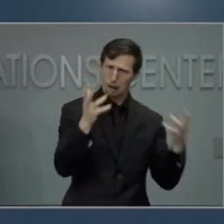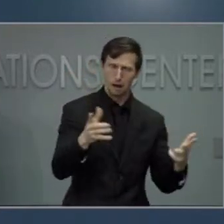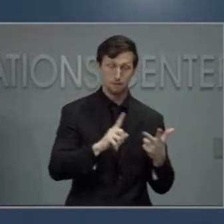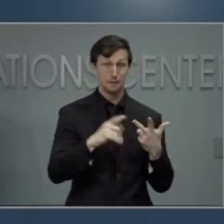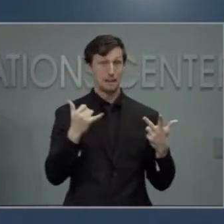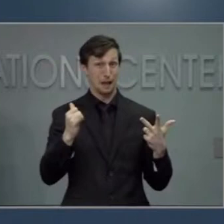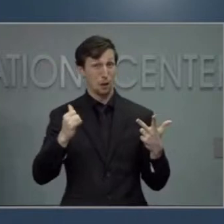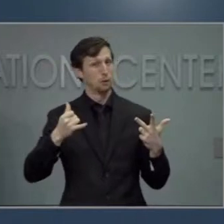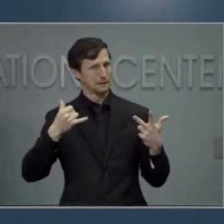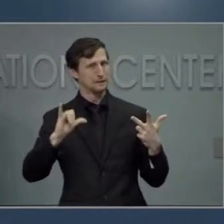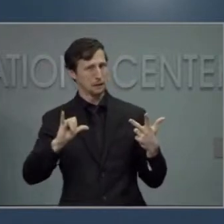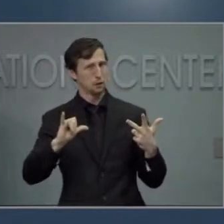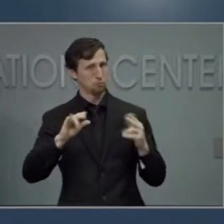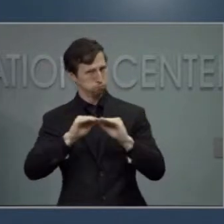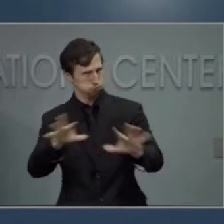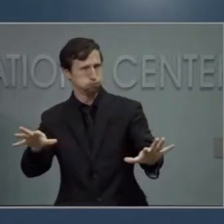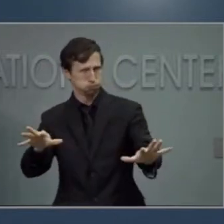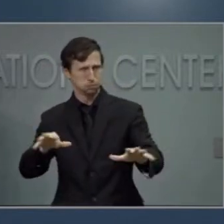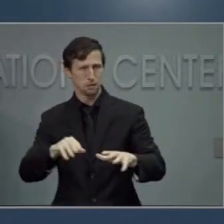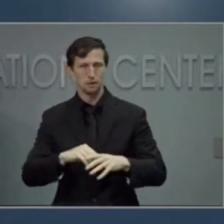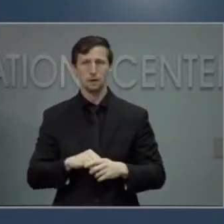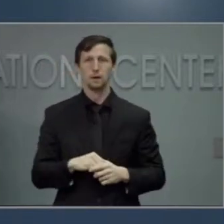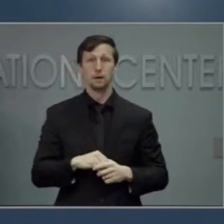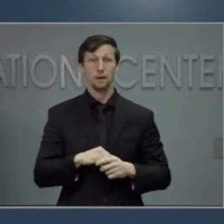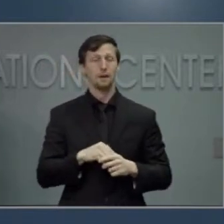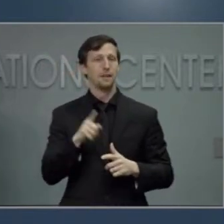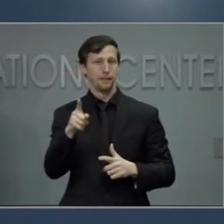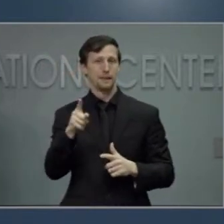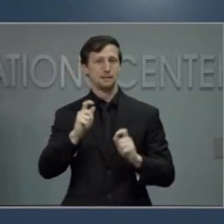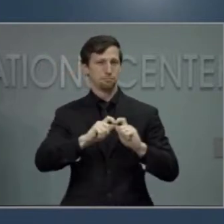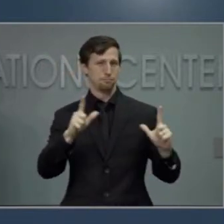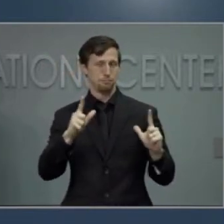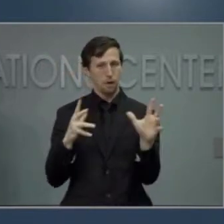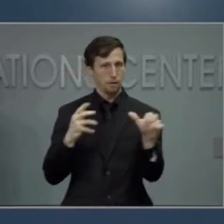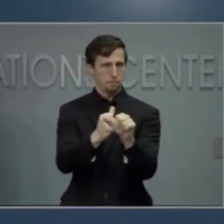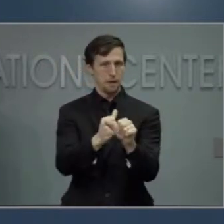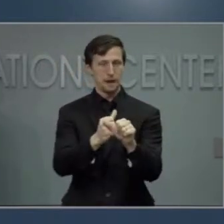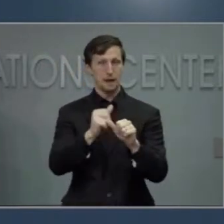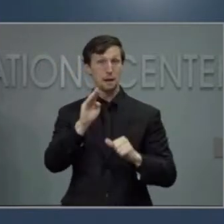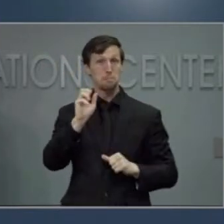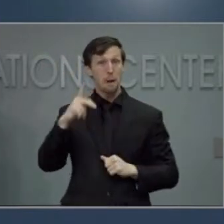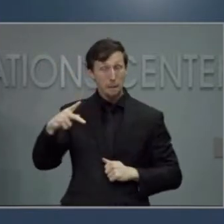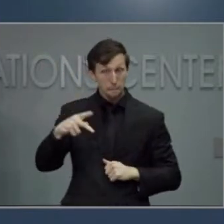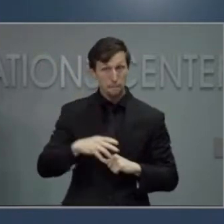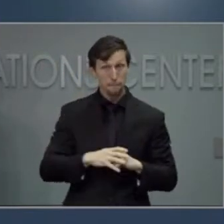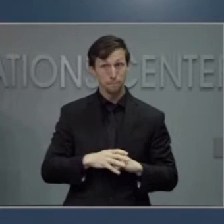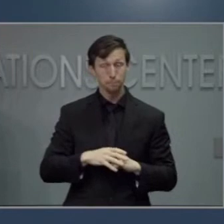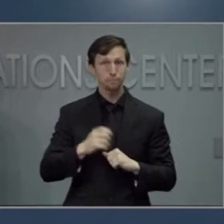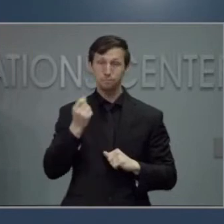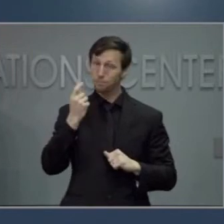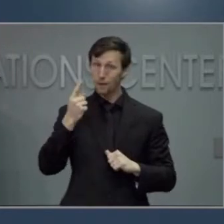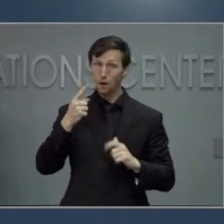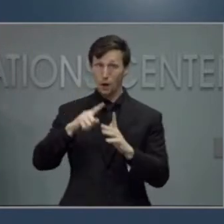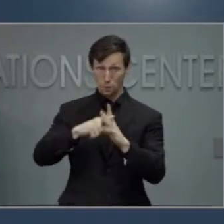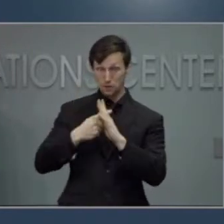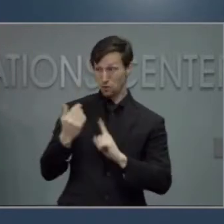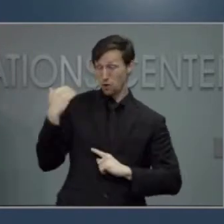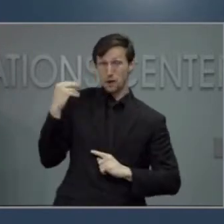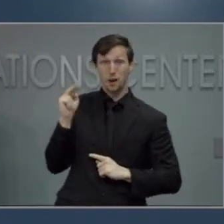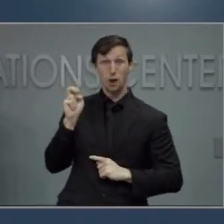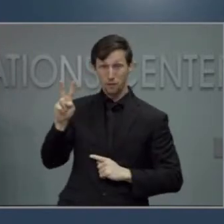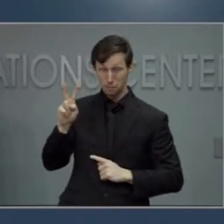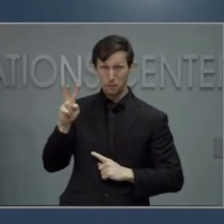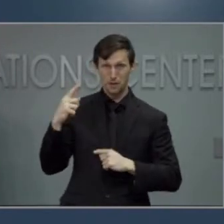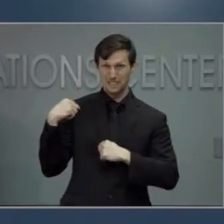significant. Now, this slide shows an updated county alert map. And for the first time since we started this report back in November, our